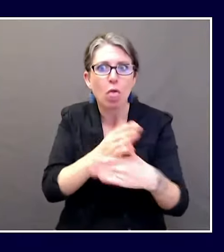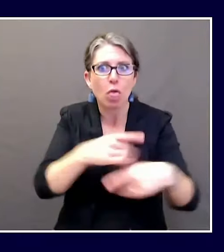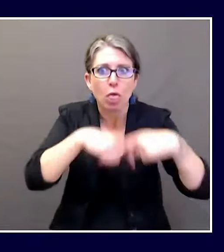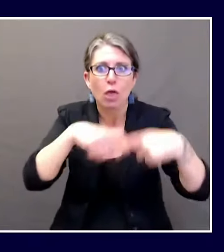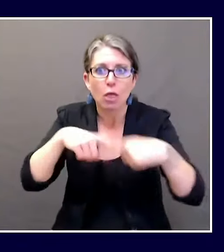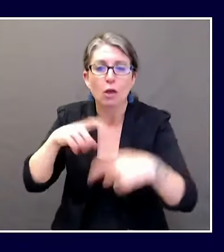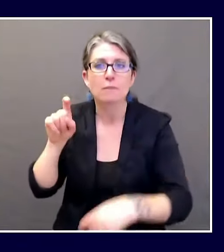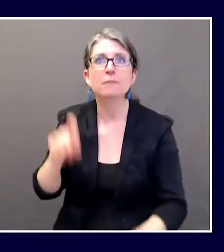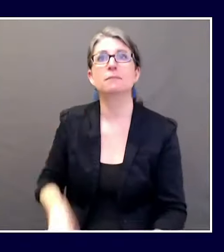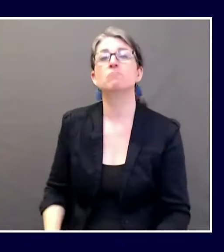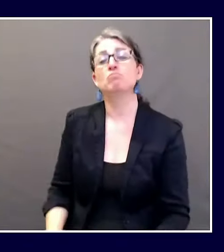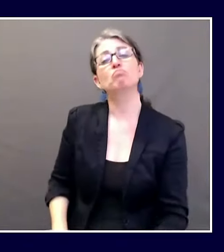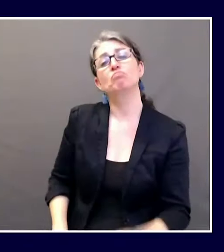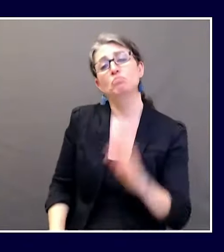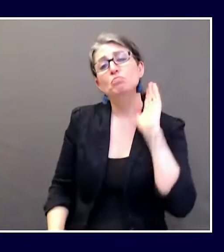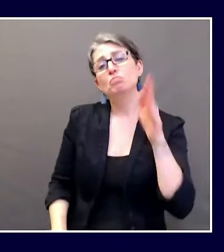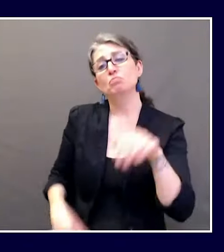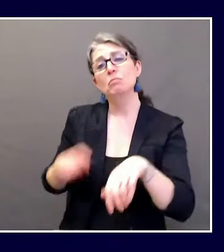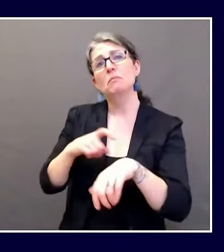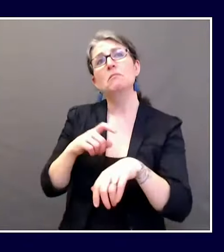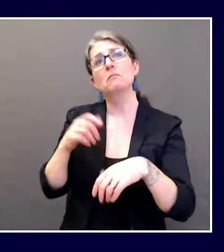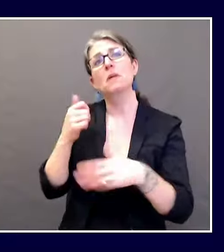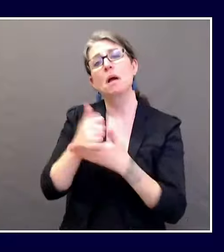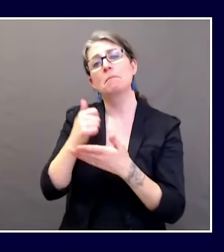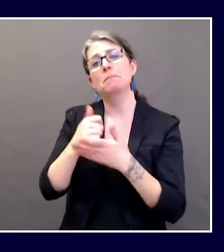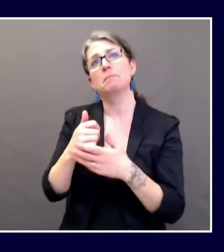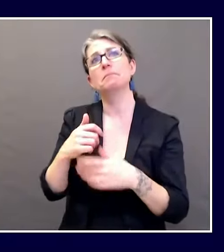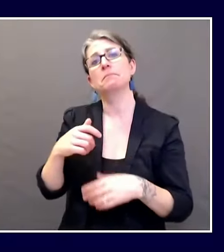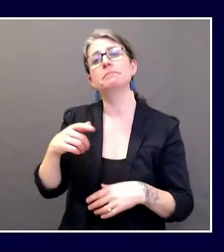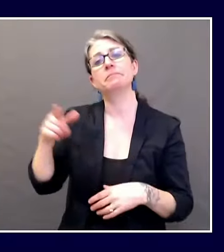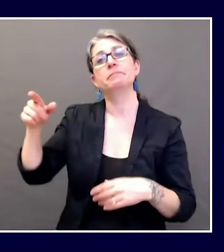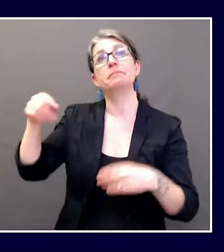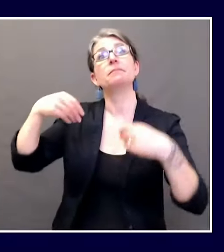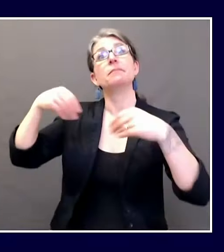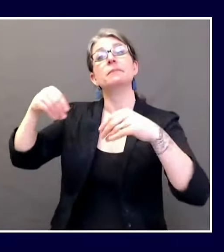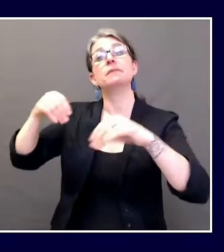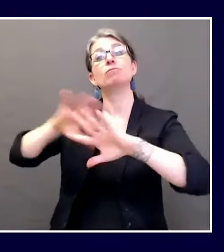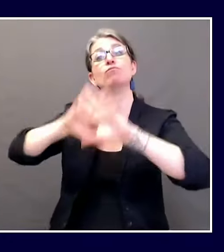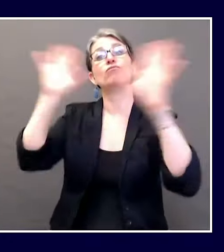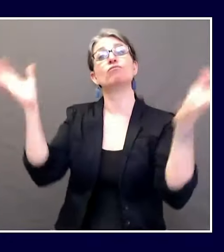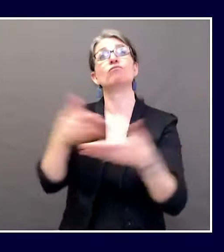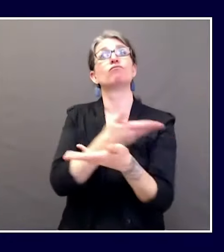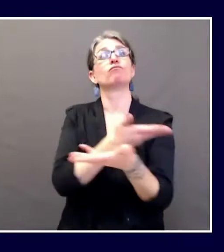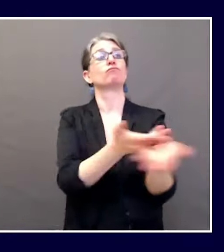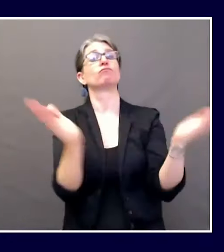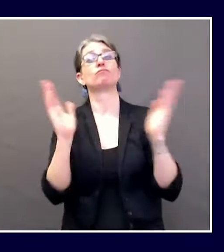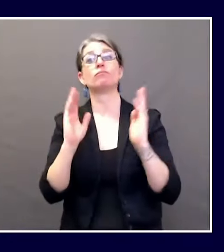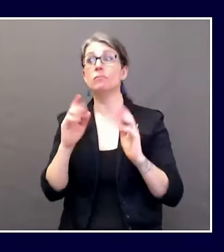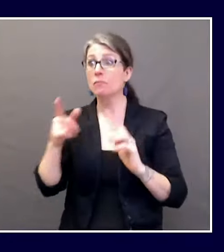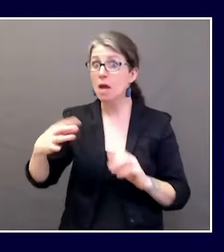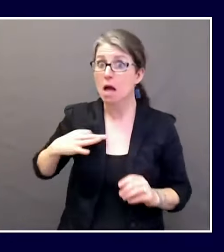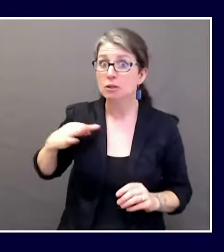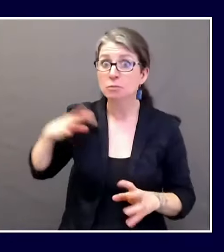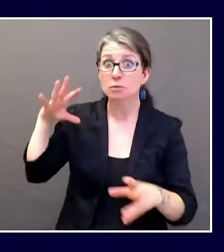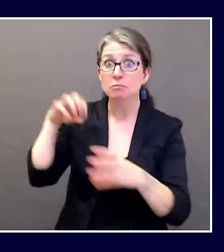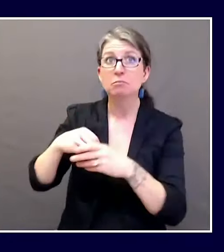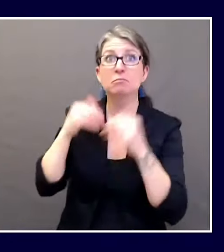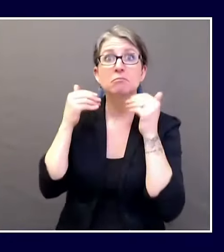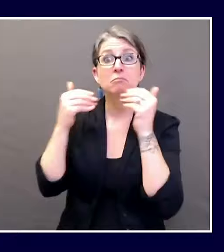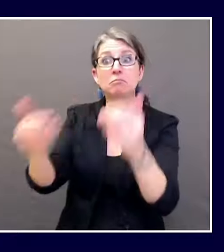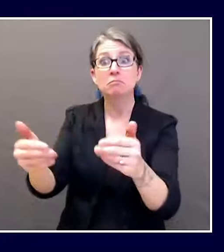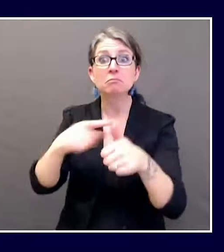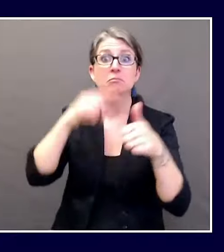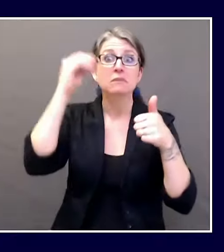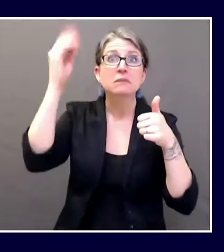sites they've been vaccinating eligible people. That is to say, teachers, educators, school